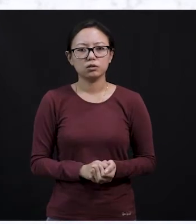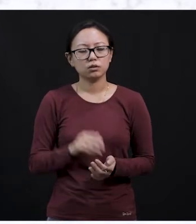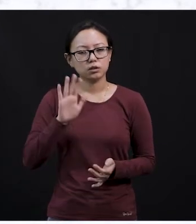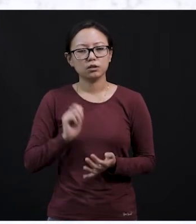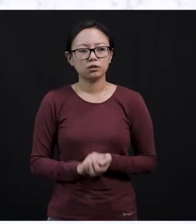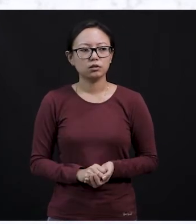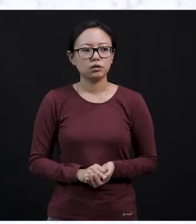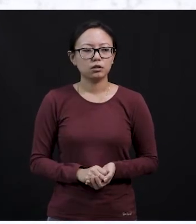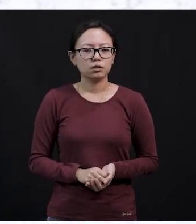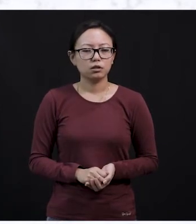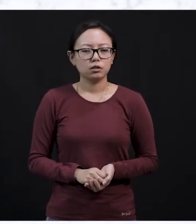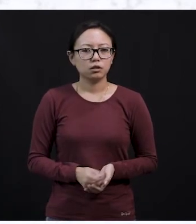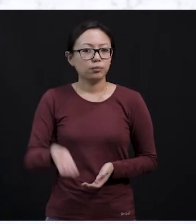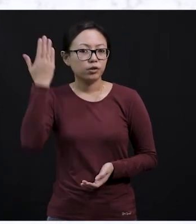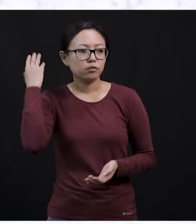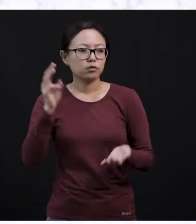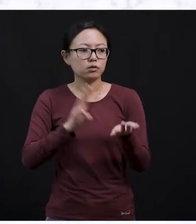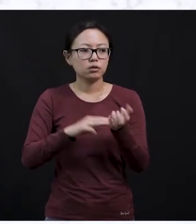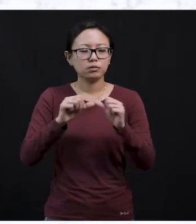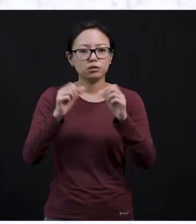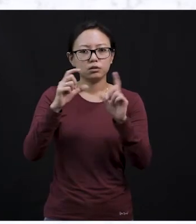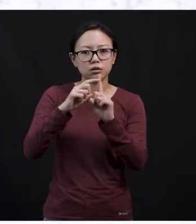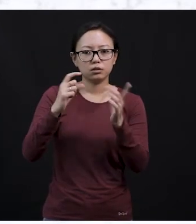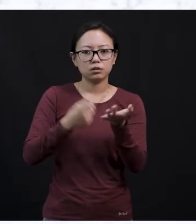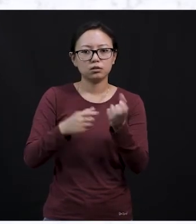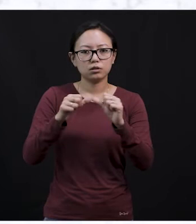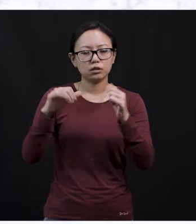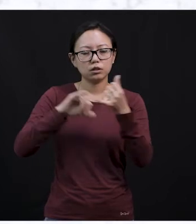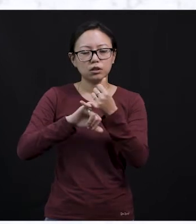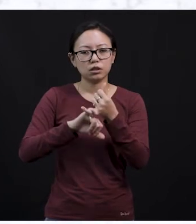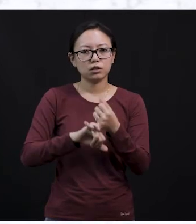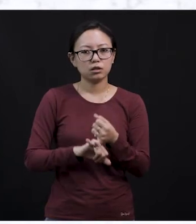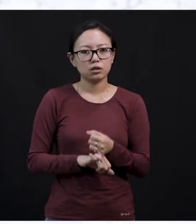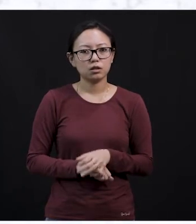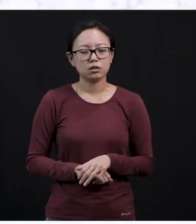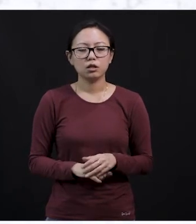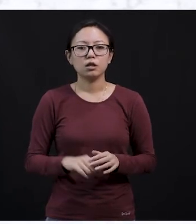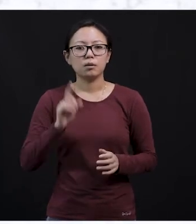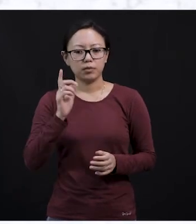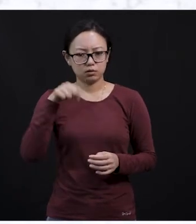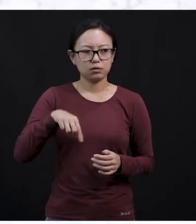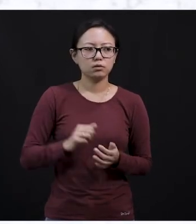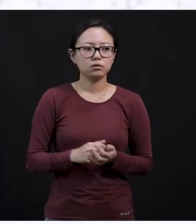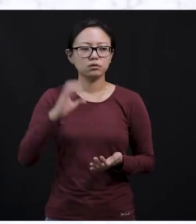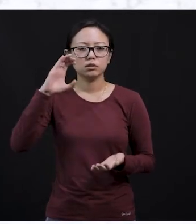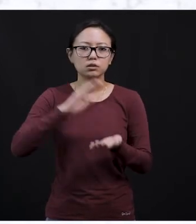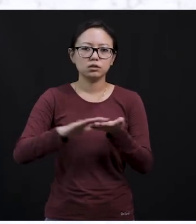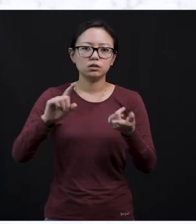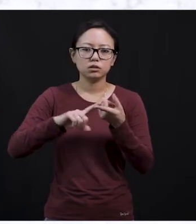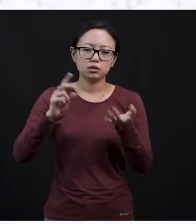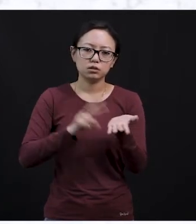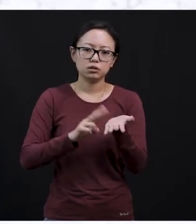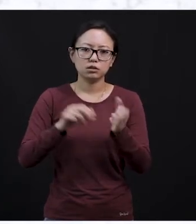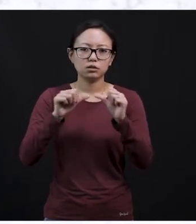as Madras, and now we have changed that term from Madras to Chennai. So the old Madras